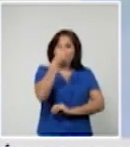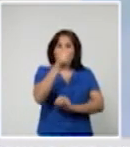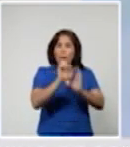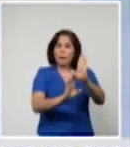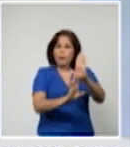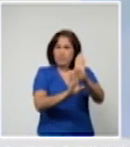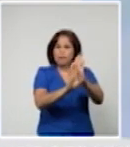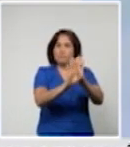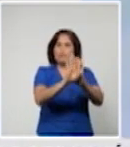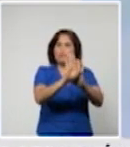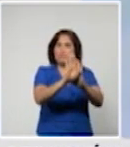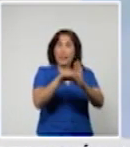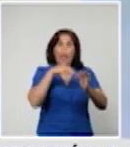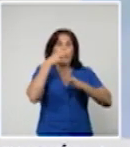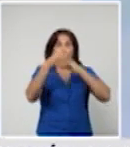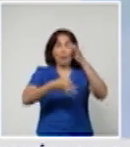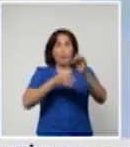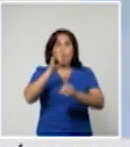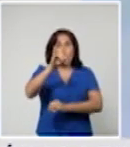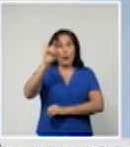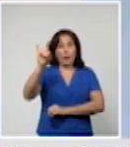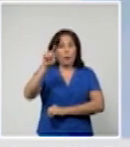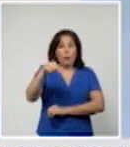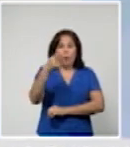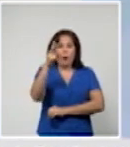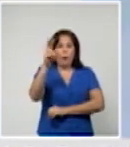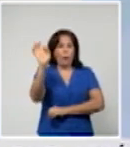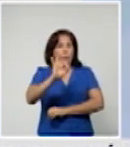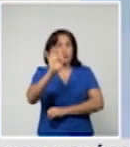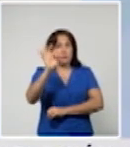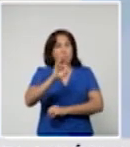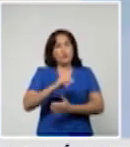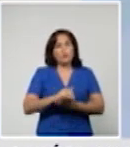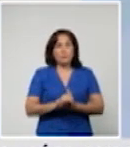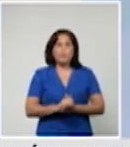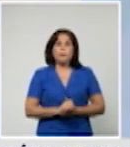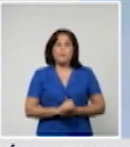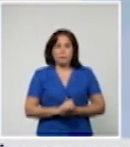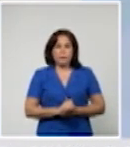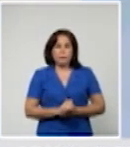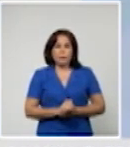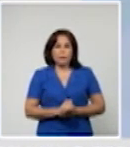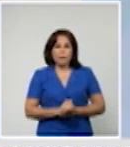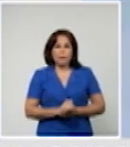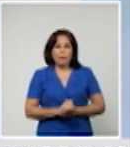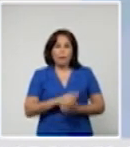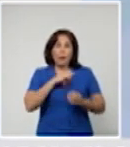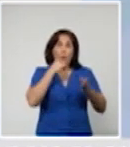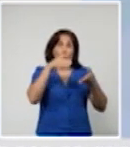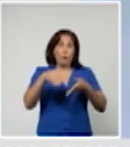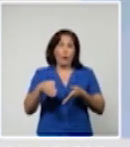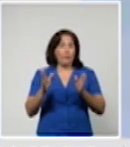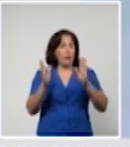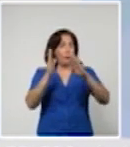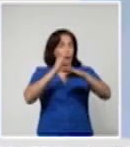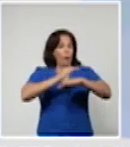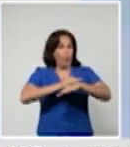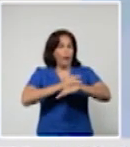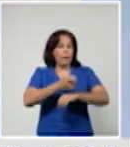relatively high number when compared with rates seen over previous days. Of